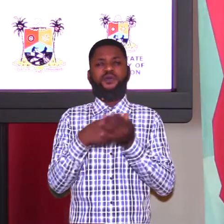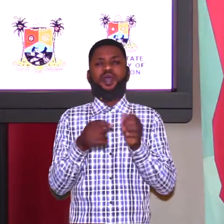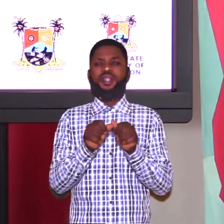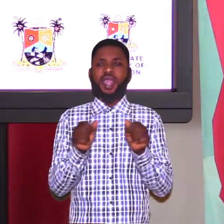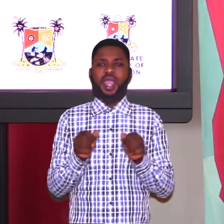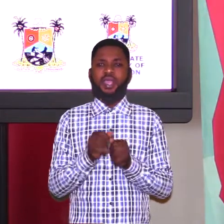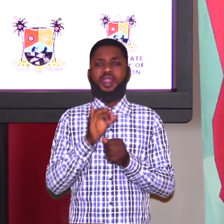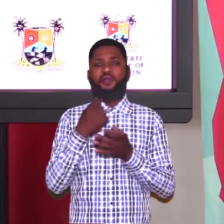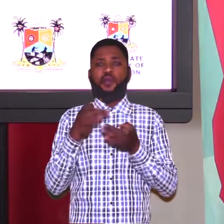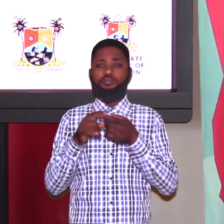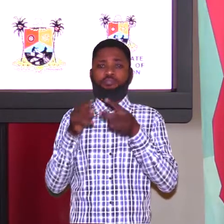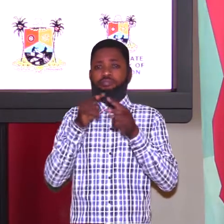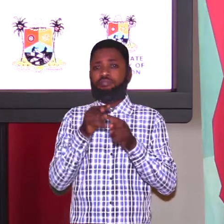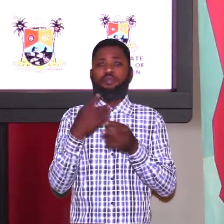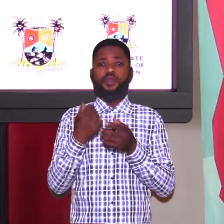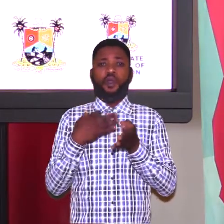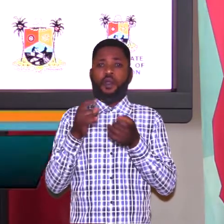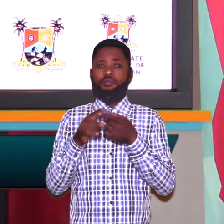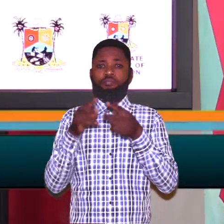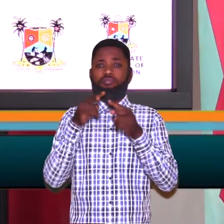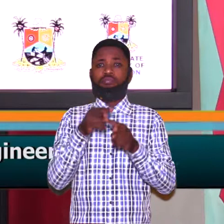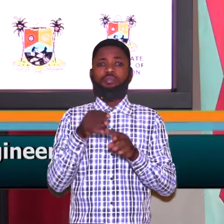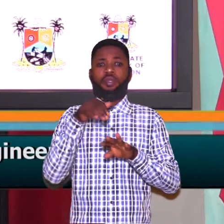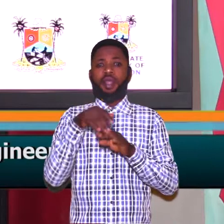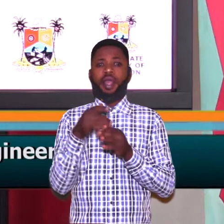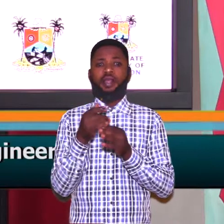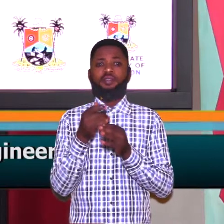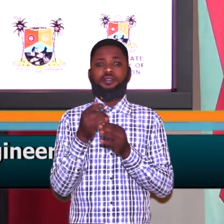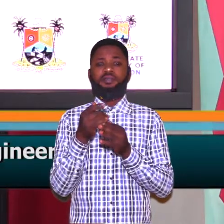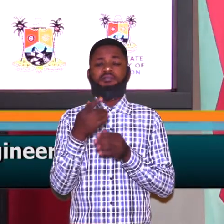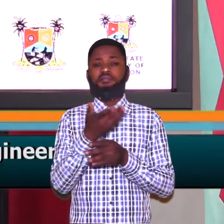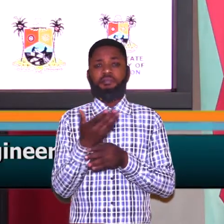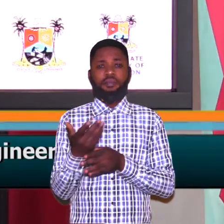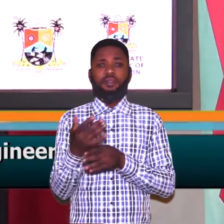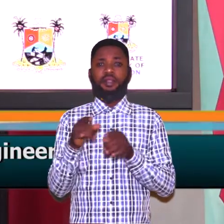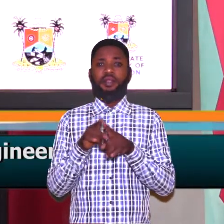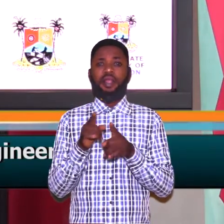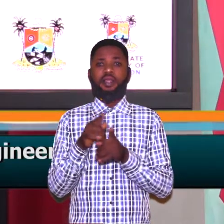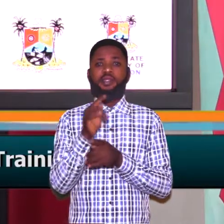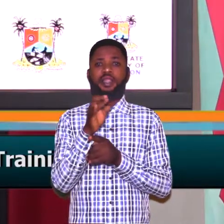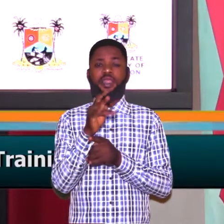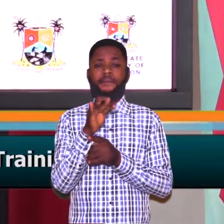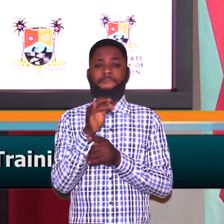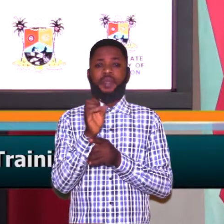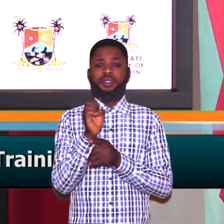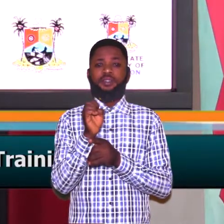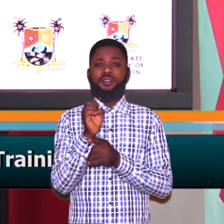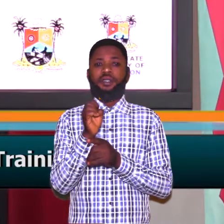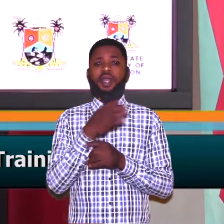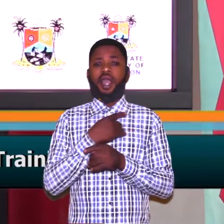Now, what areas will we be looking at? We're going to be looking at STEM, at STEM issues. We're going to be looking at TVET.